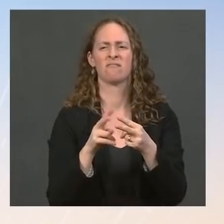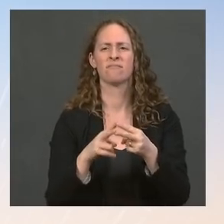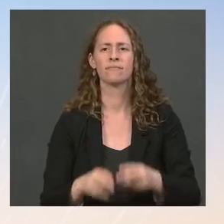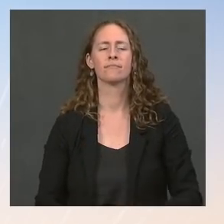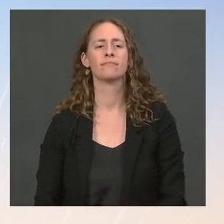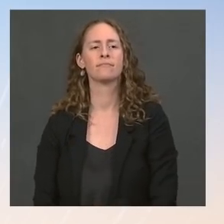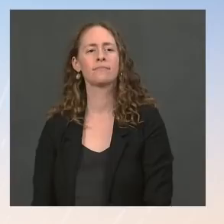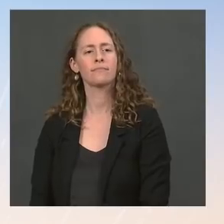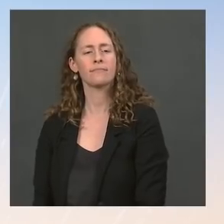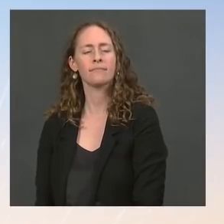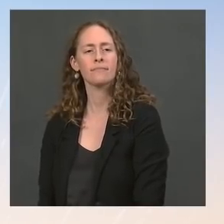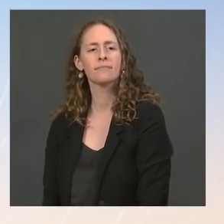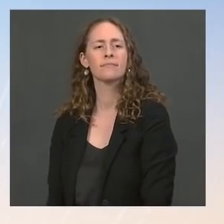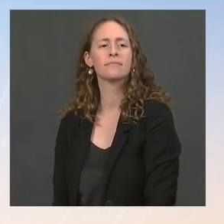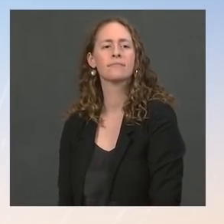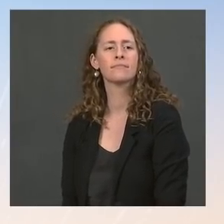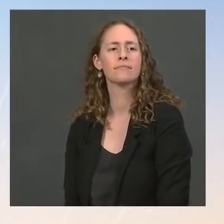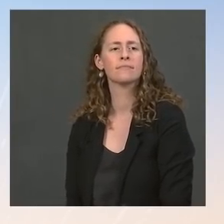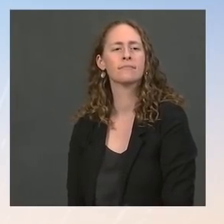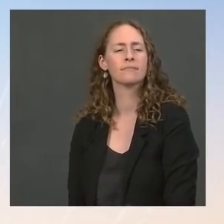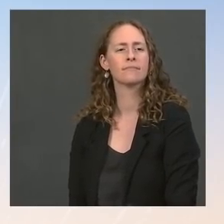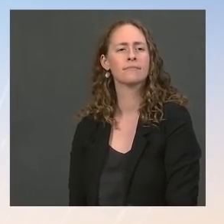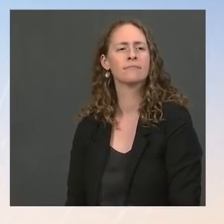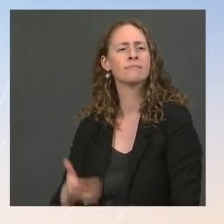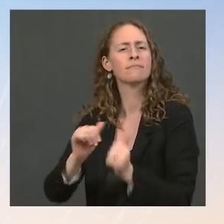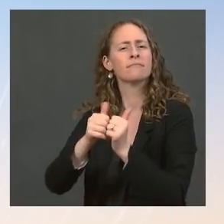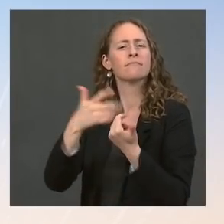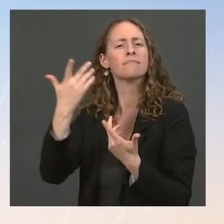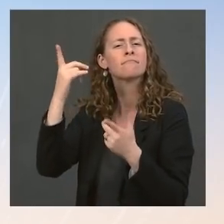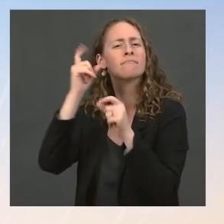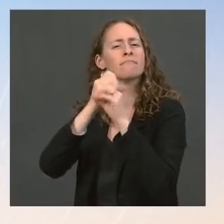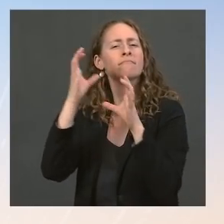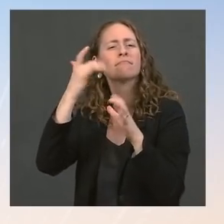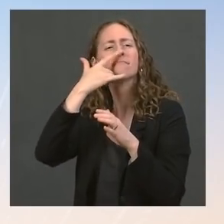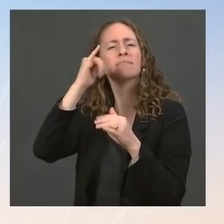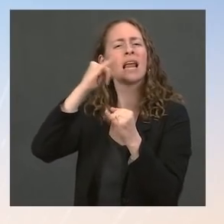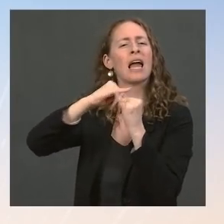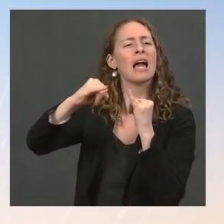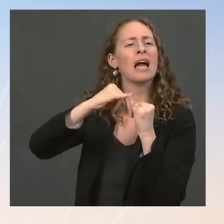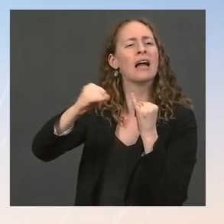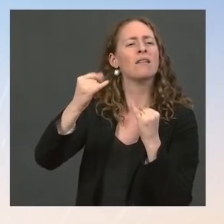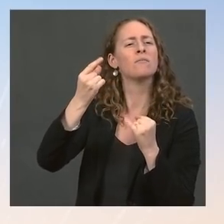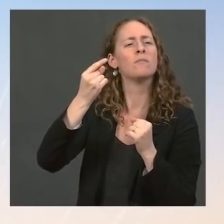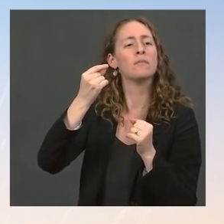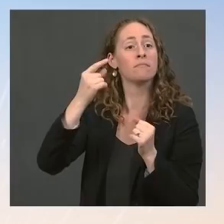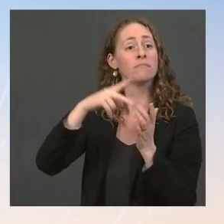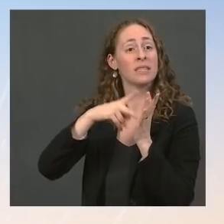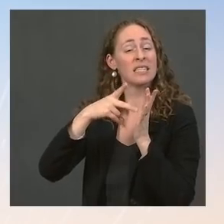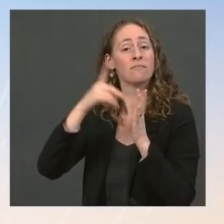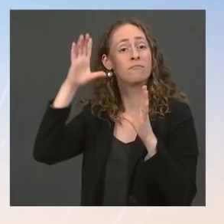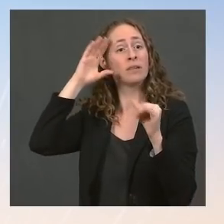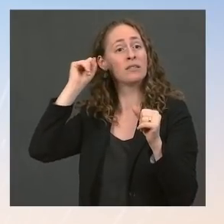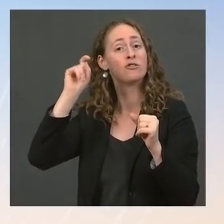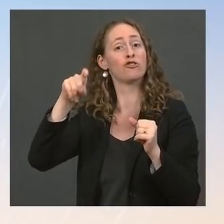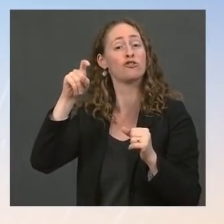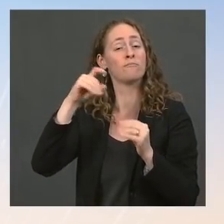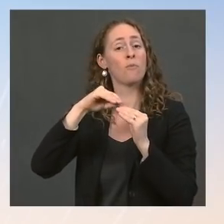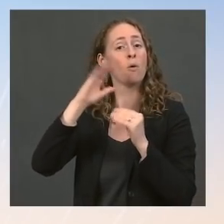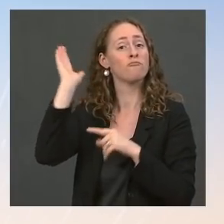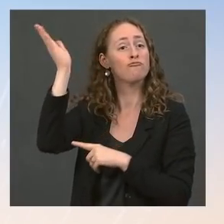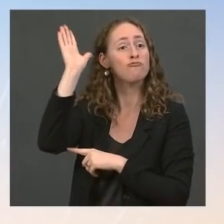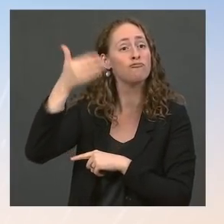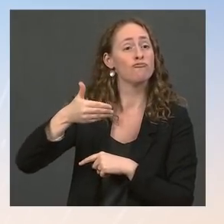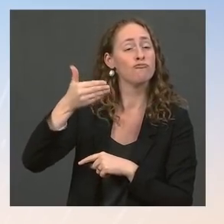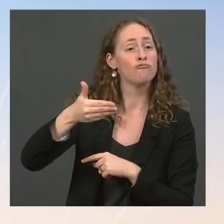of what the sort of the end phase of this will look like? Should we expect to see the president more publicly talking about these issues? Will